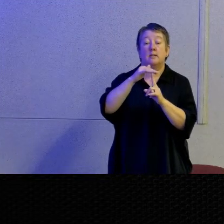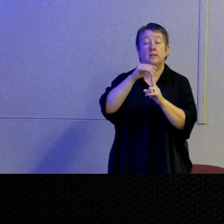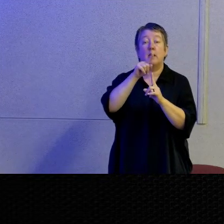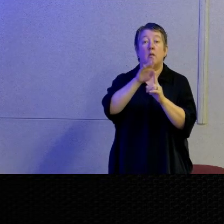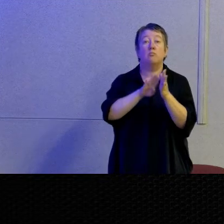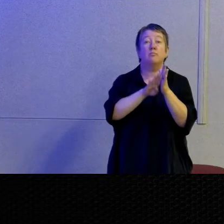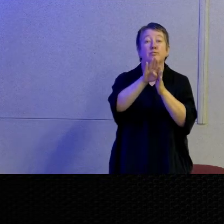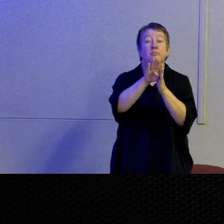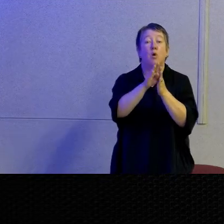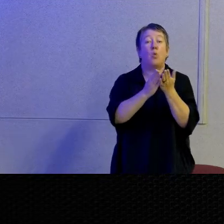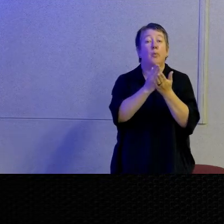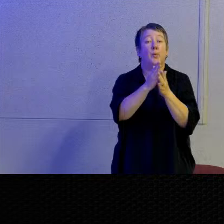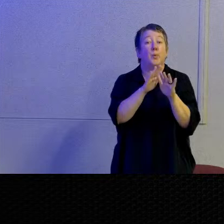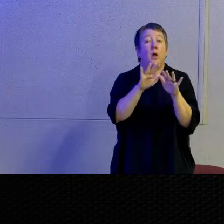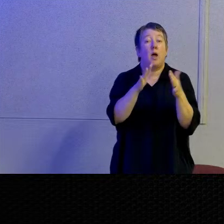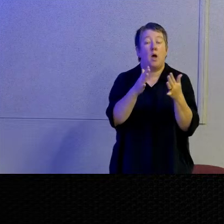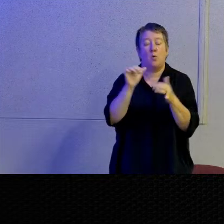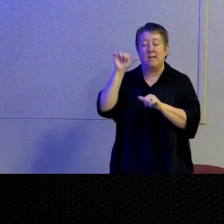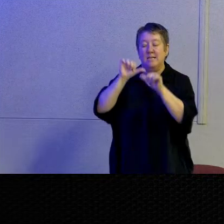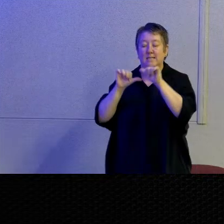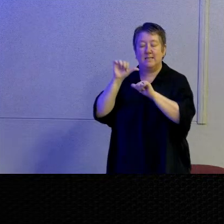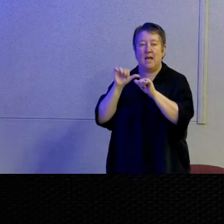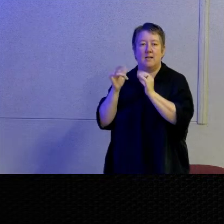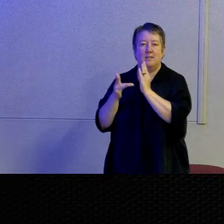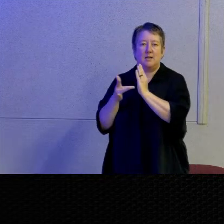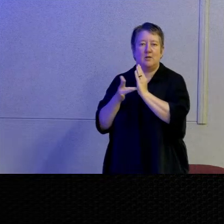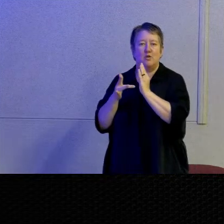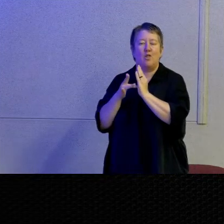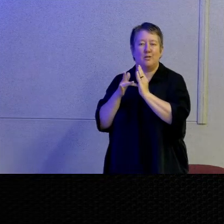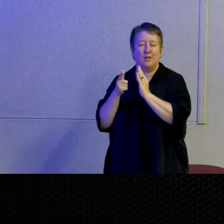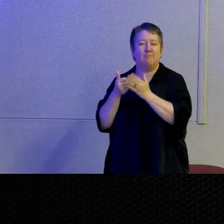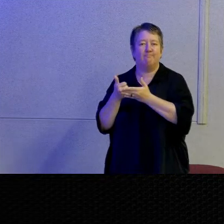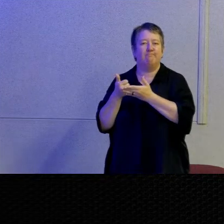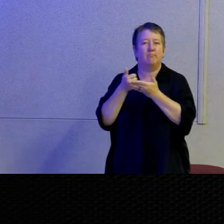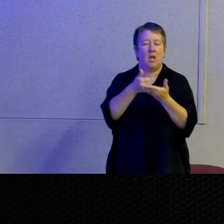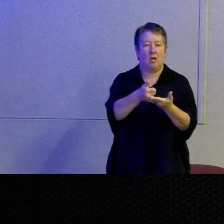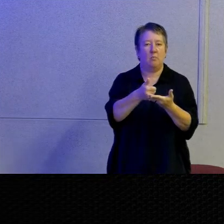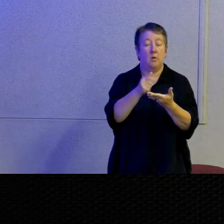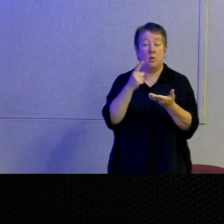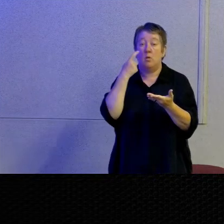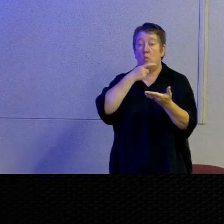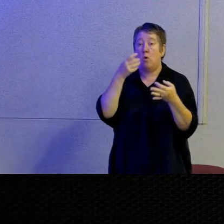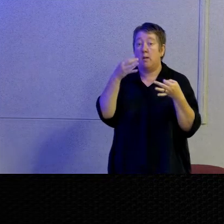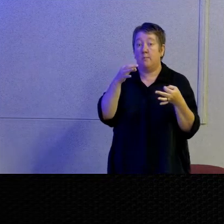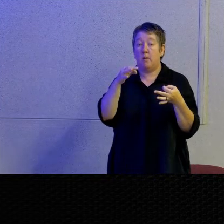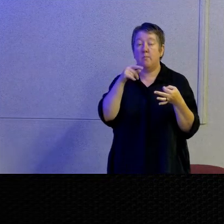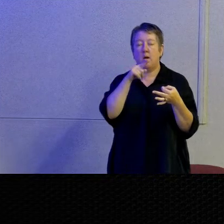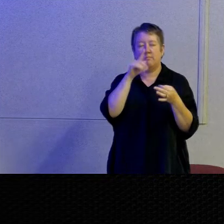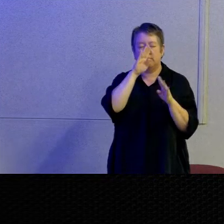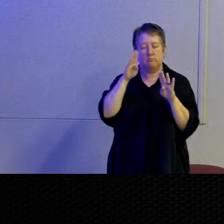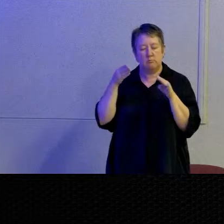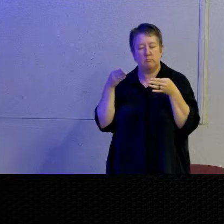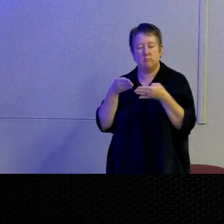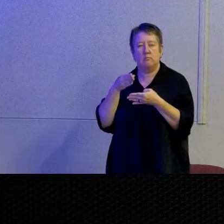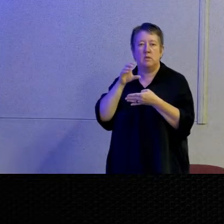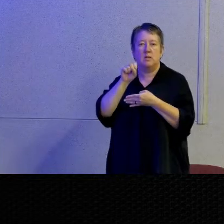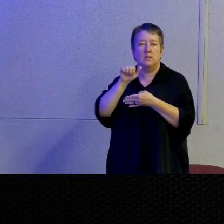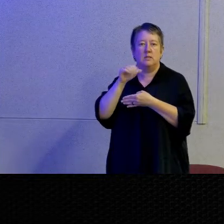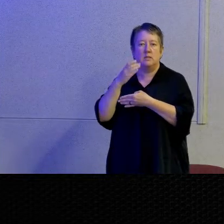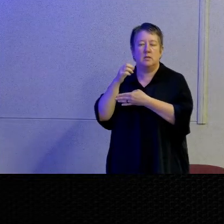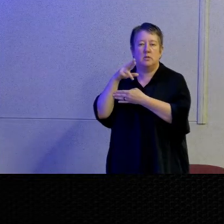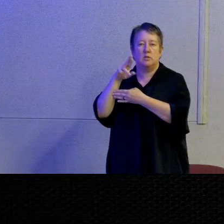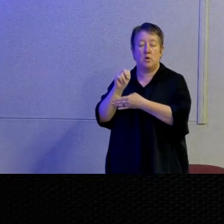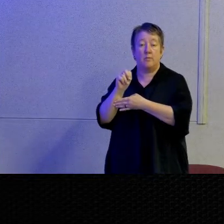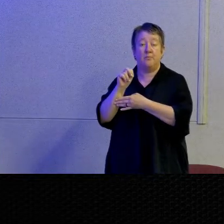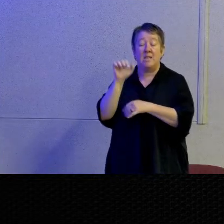and technology." That's in the white paper, speaking to SASN program itself. Harnessing the force of